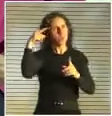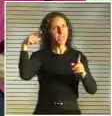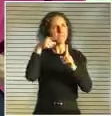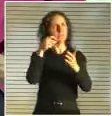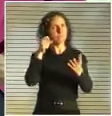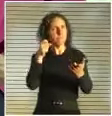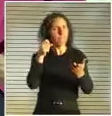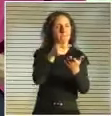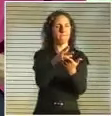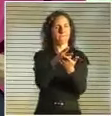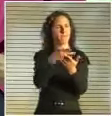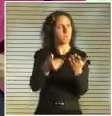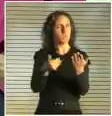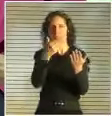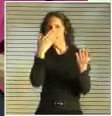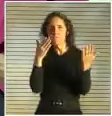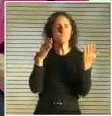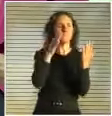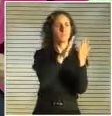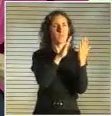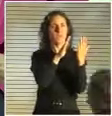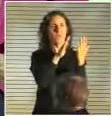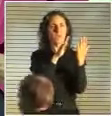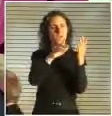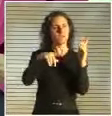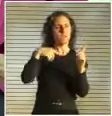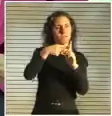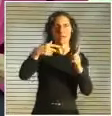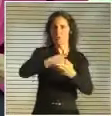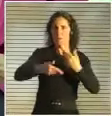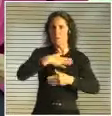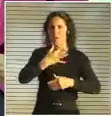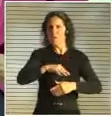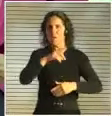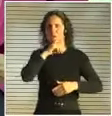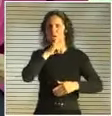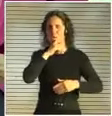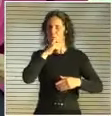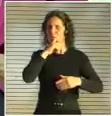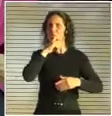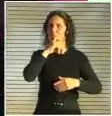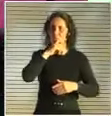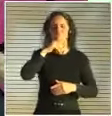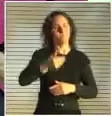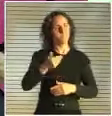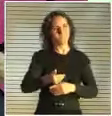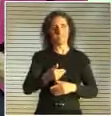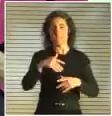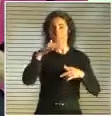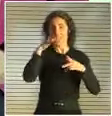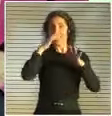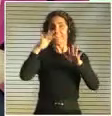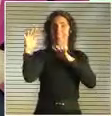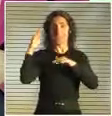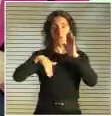together. So over 10 years ago, Arne Sorensen, the CEO of Marriott, set forth a vision